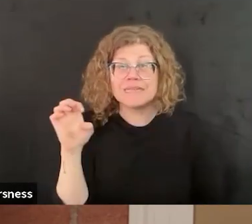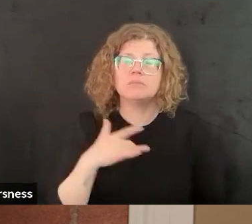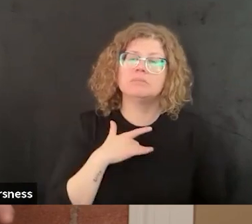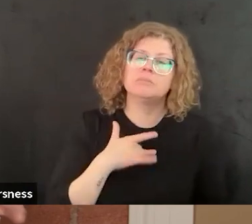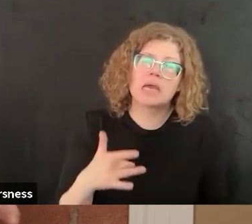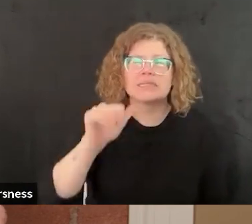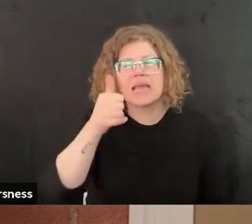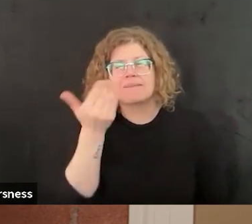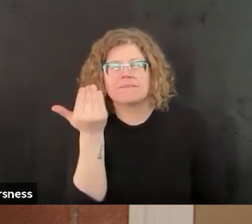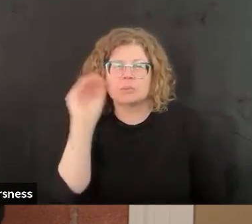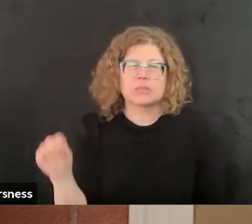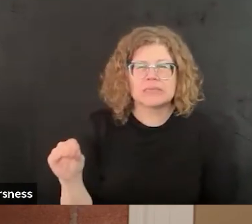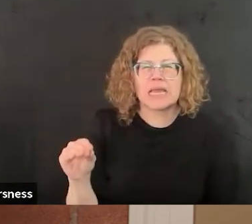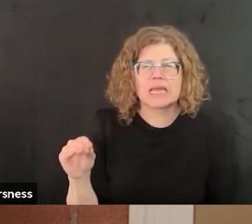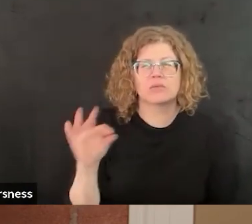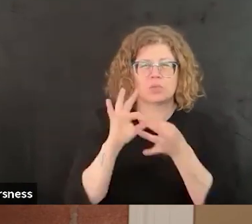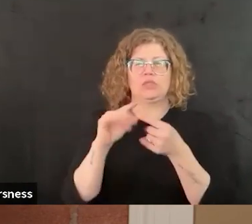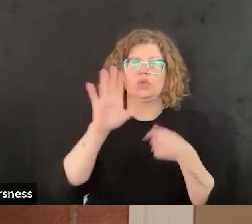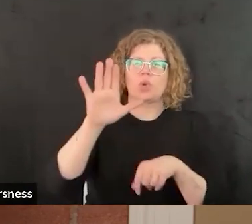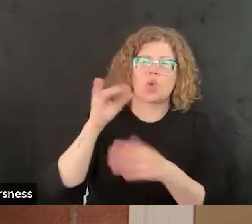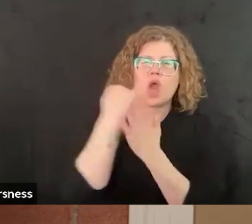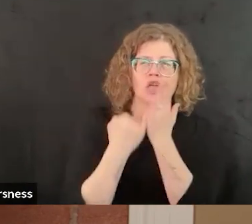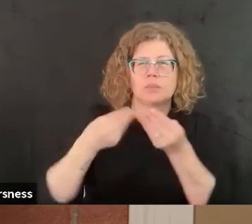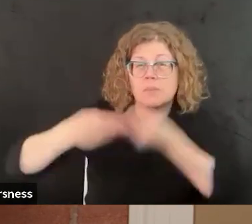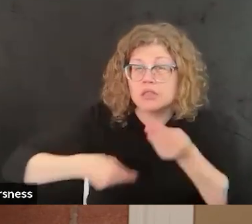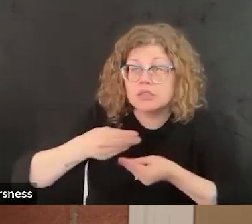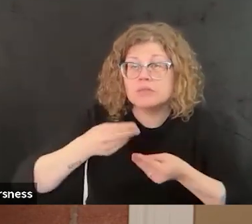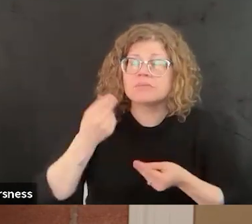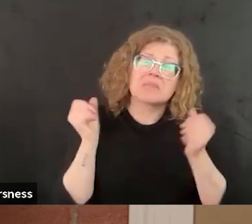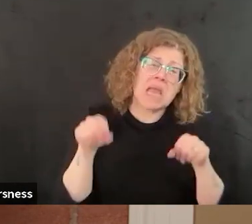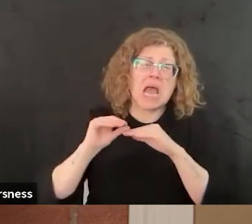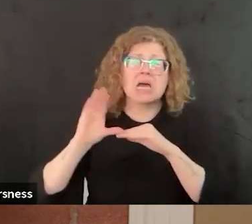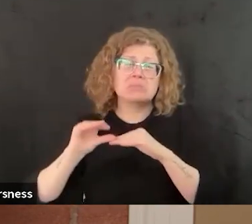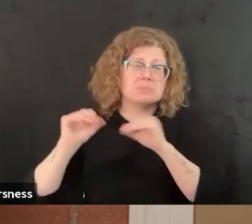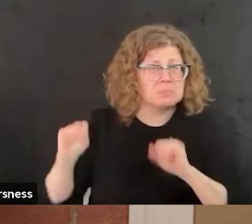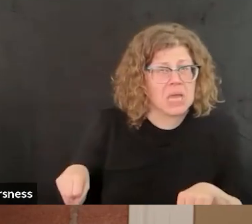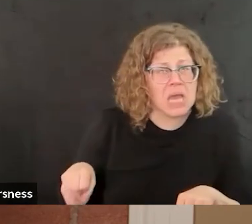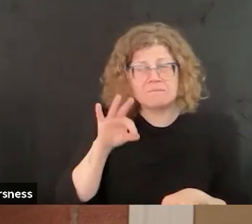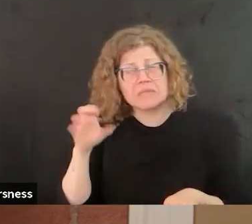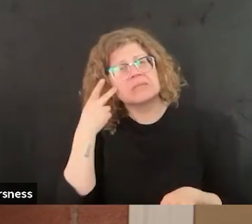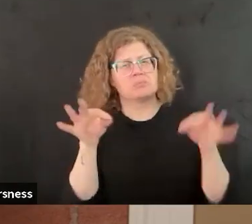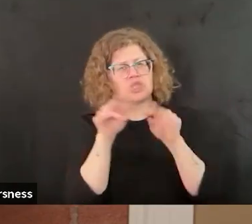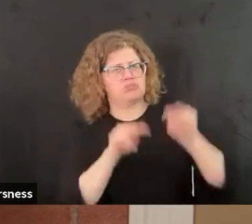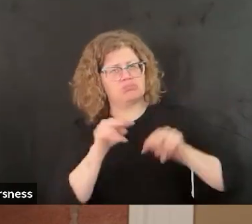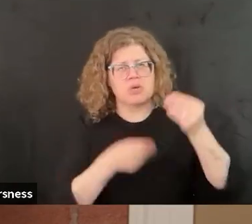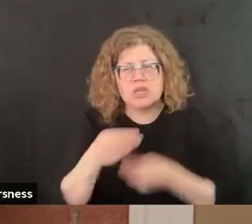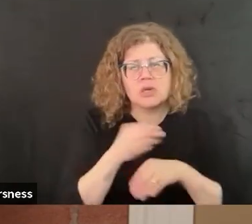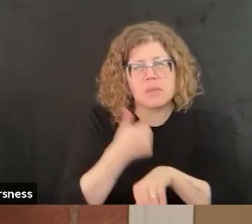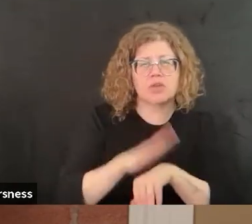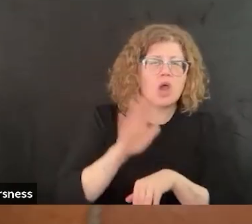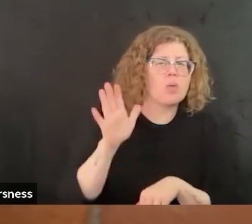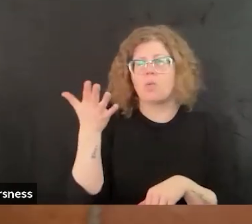usually 10 to 15% of the artist budget, but it is a malleable fee. It's a fee that can be based